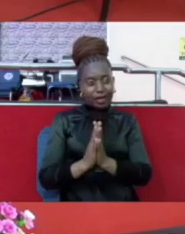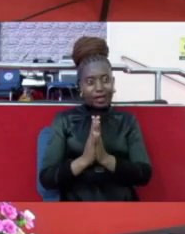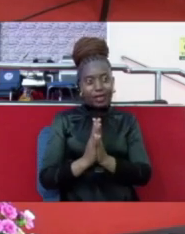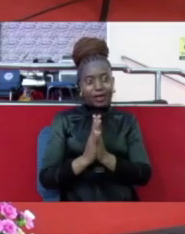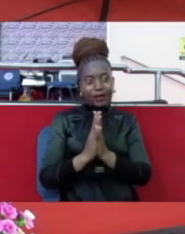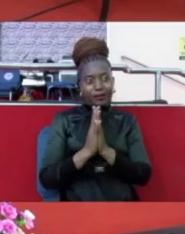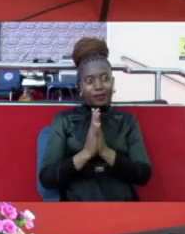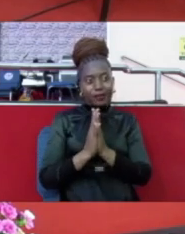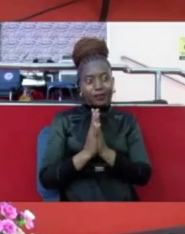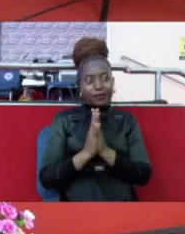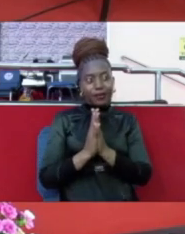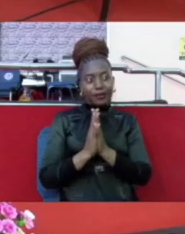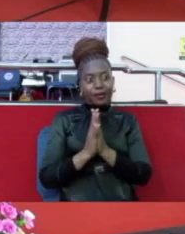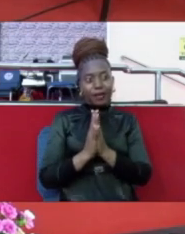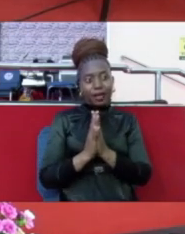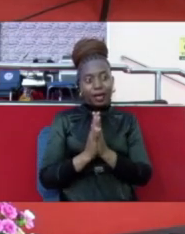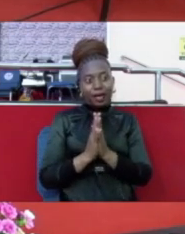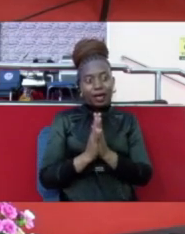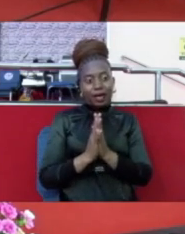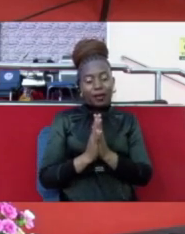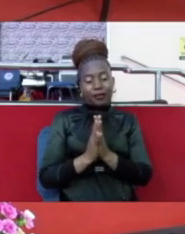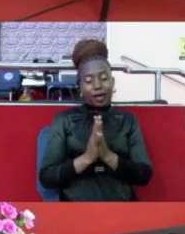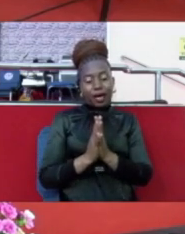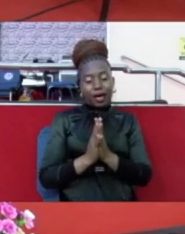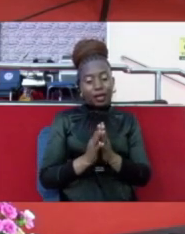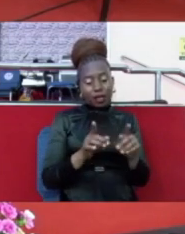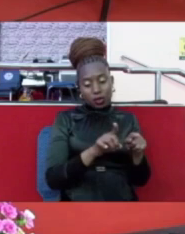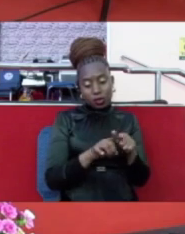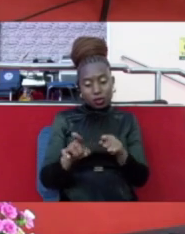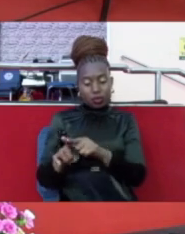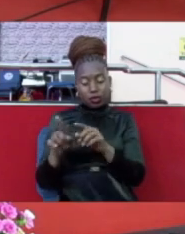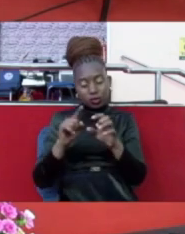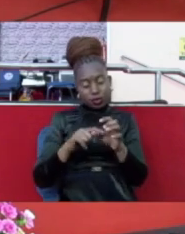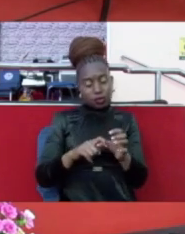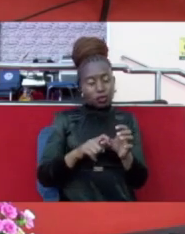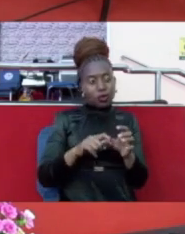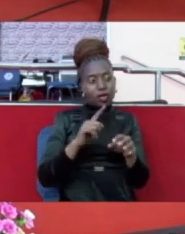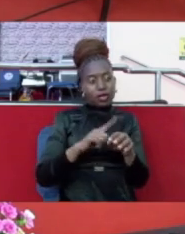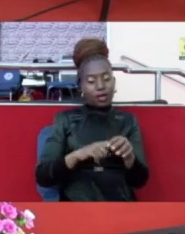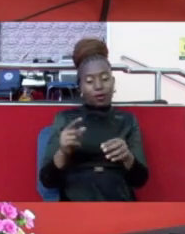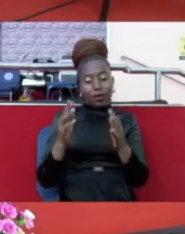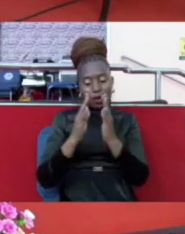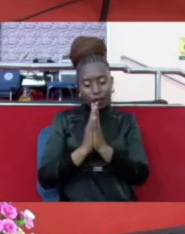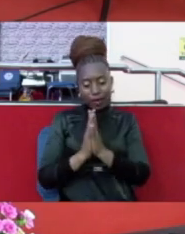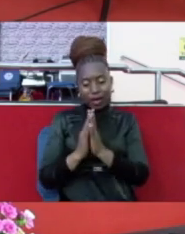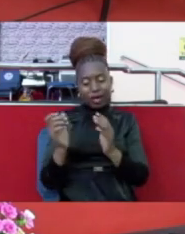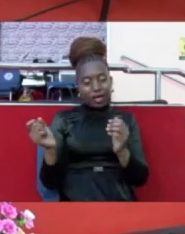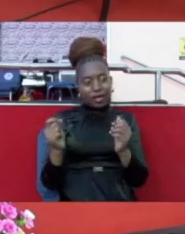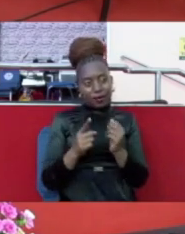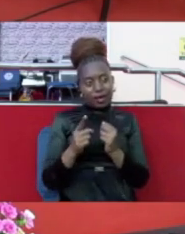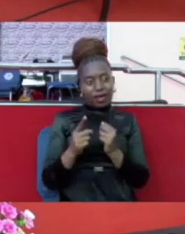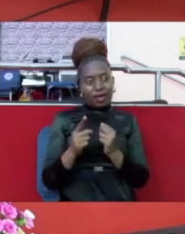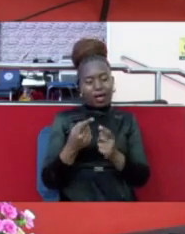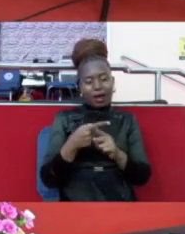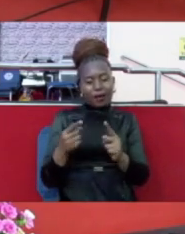hilo. And we'll join you as we pray this month. Na tutaungana nanyi tunapoomba mwezi huu. His neighbors